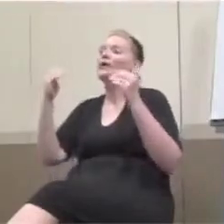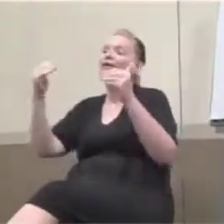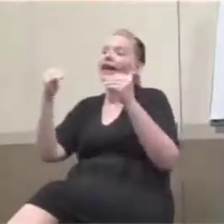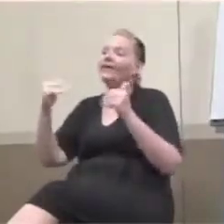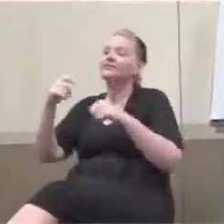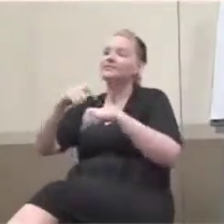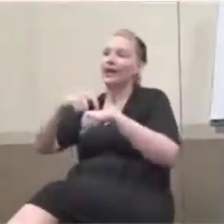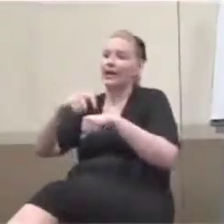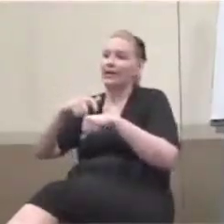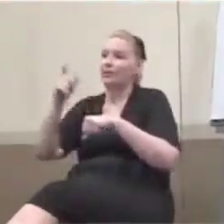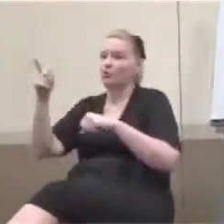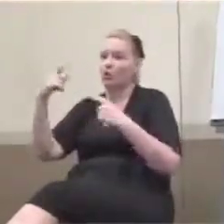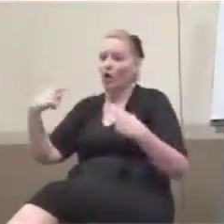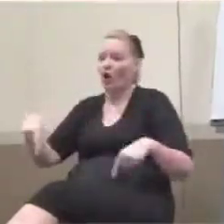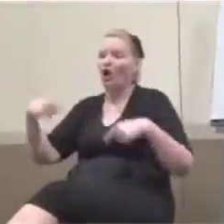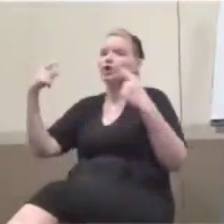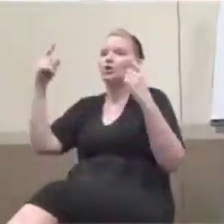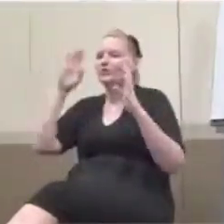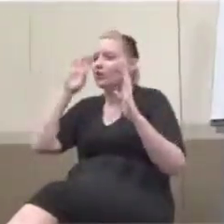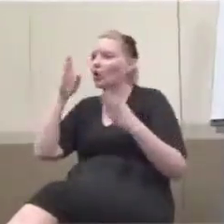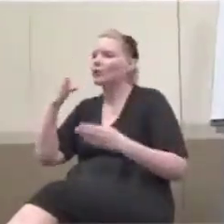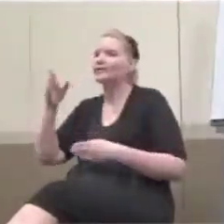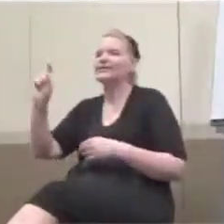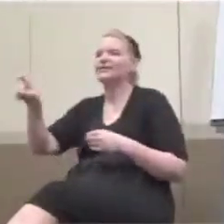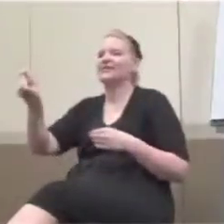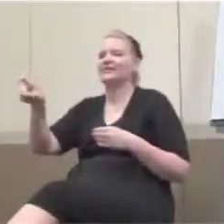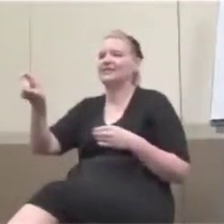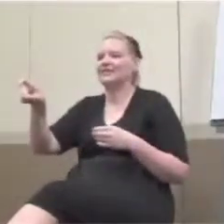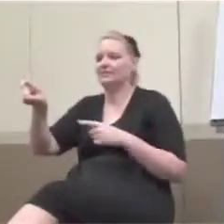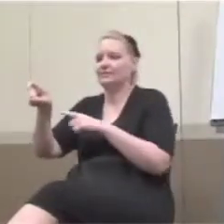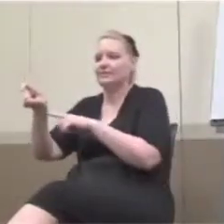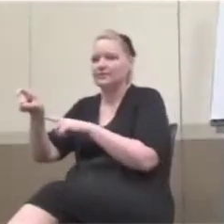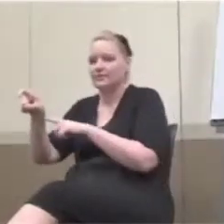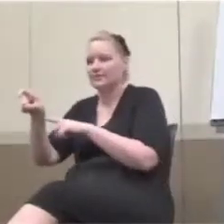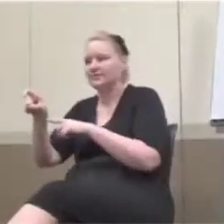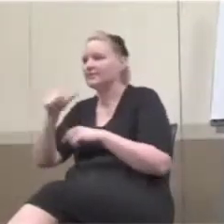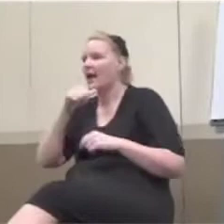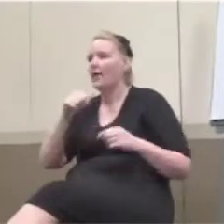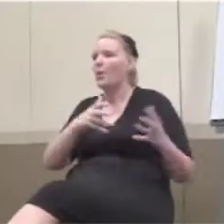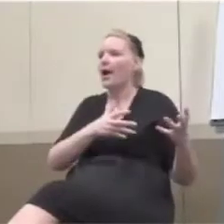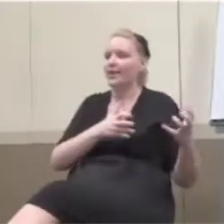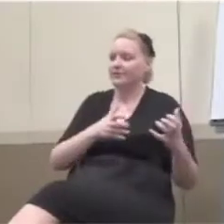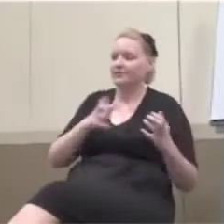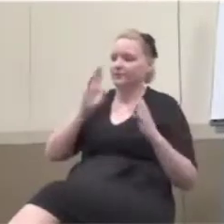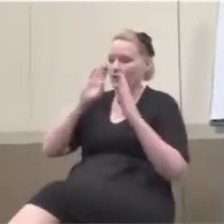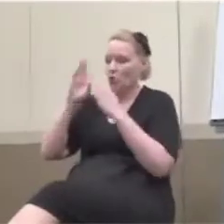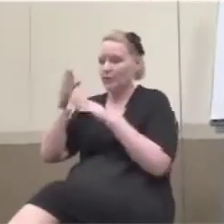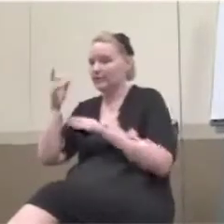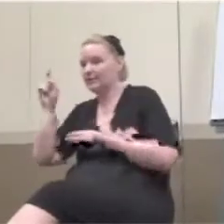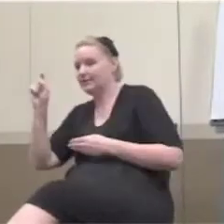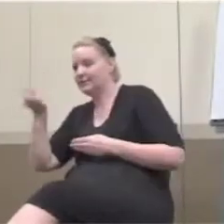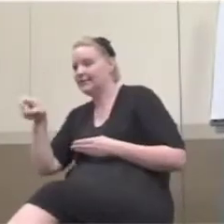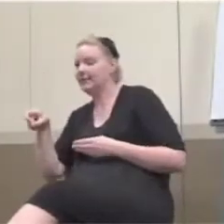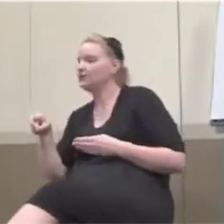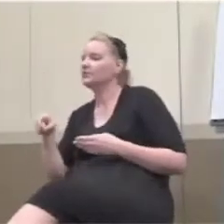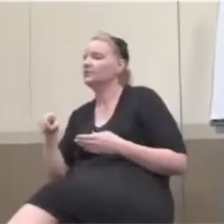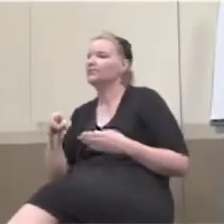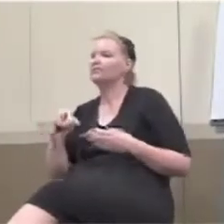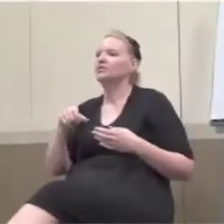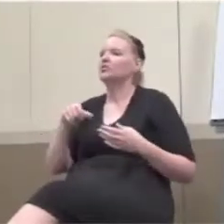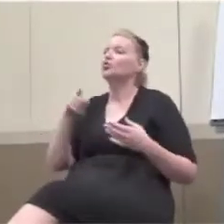that need as opposed to the kvetching about the whole situation and wanting her to change all of it,